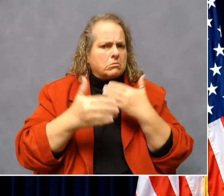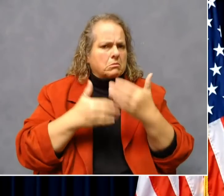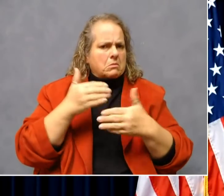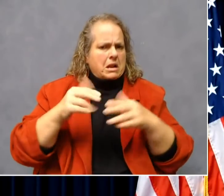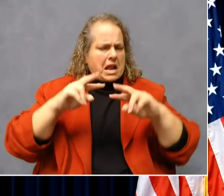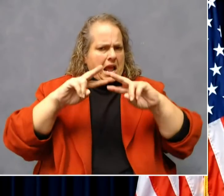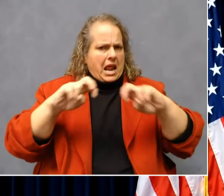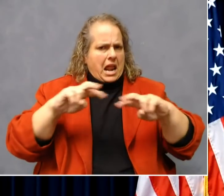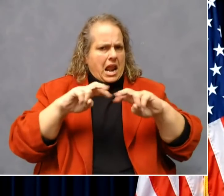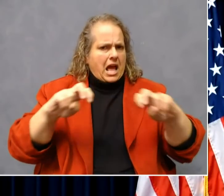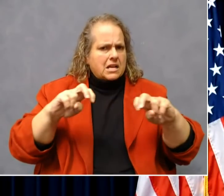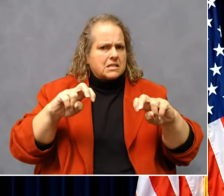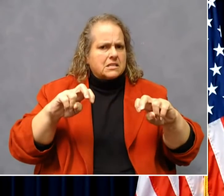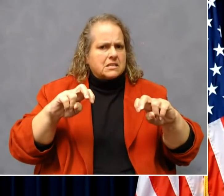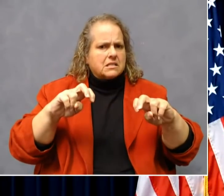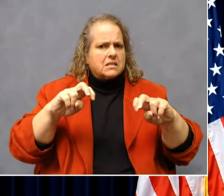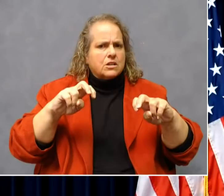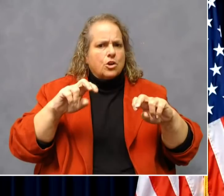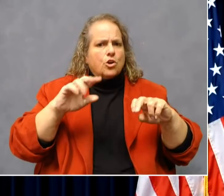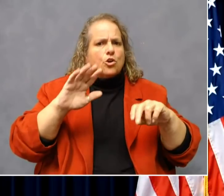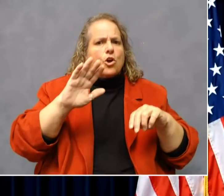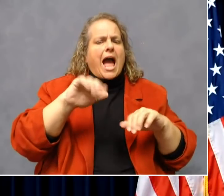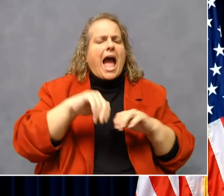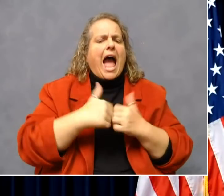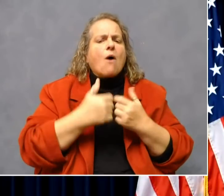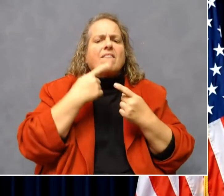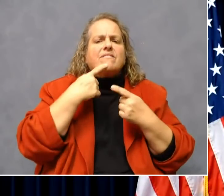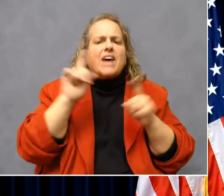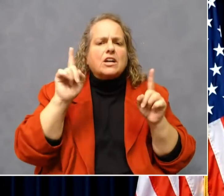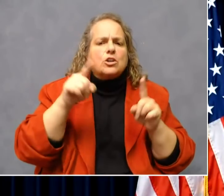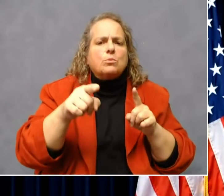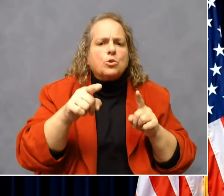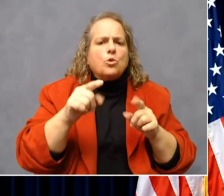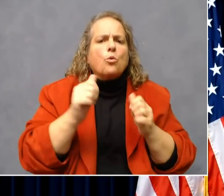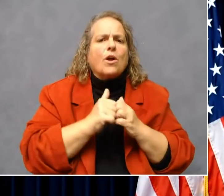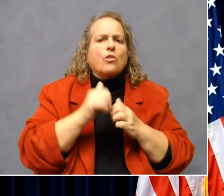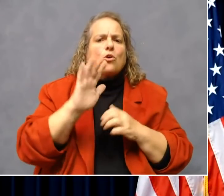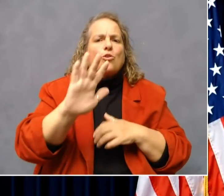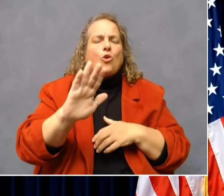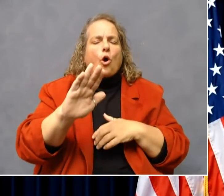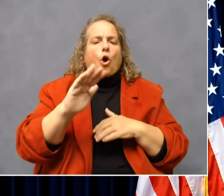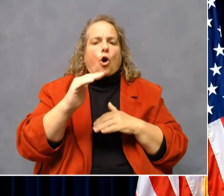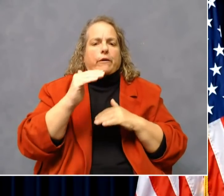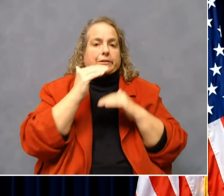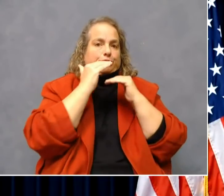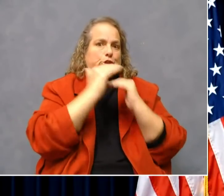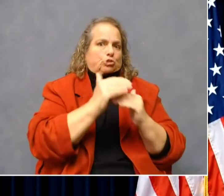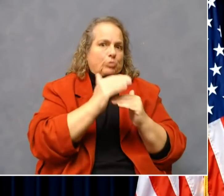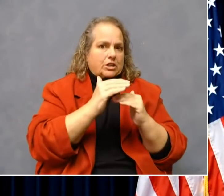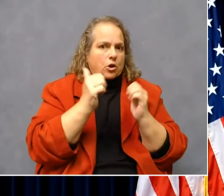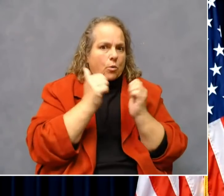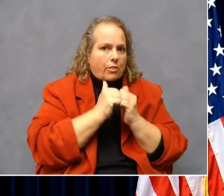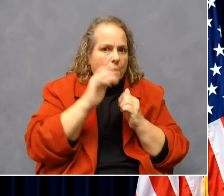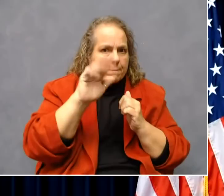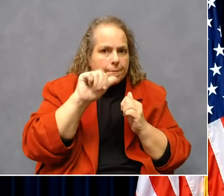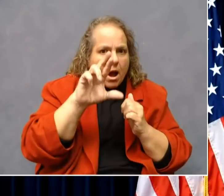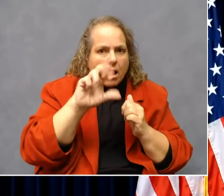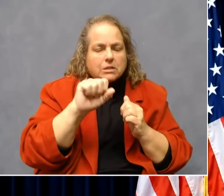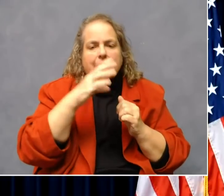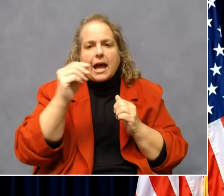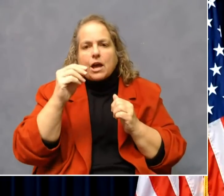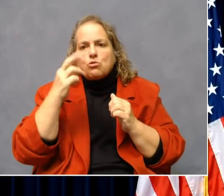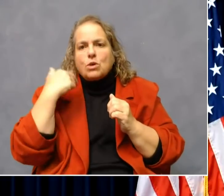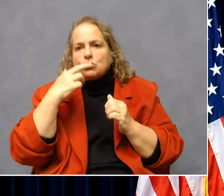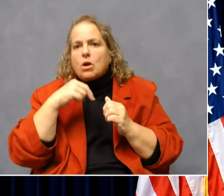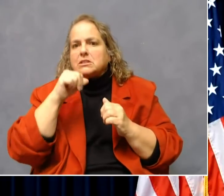of your new restrictions, or even judging the need for maybe more restrictions or an extension of the current restrictions based on, how these